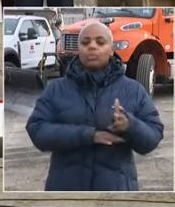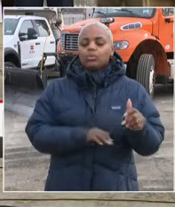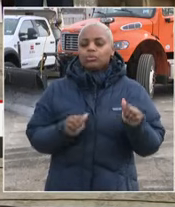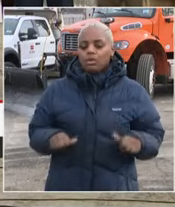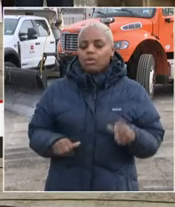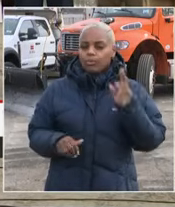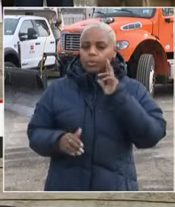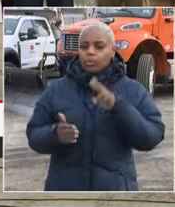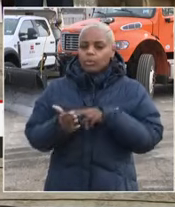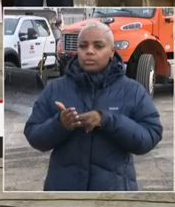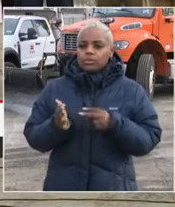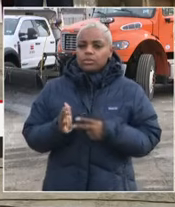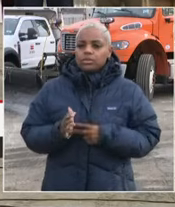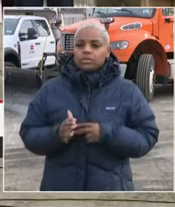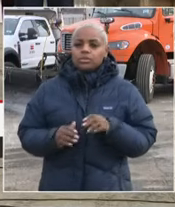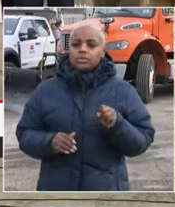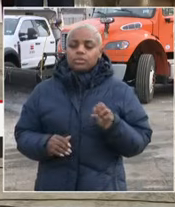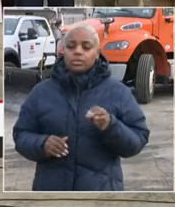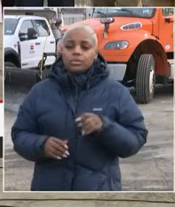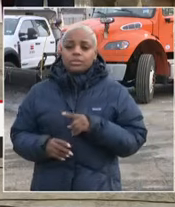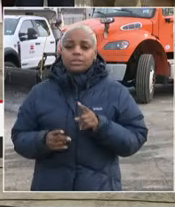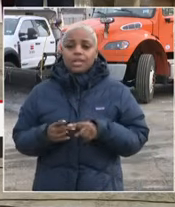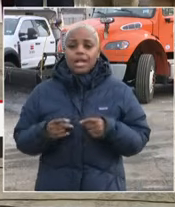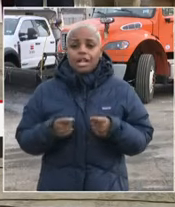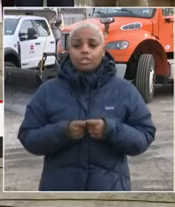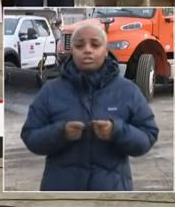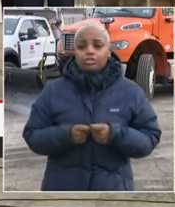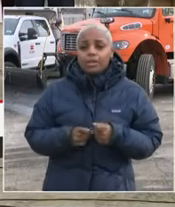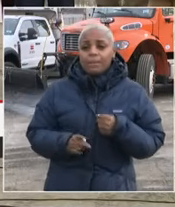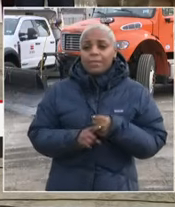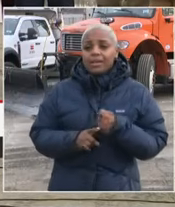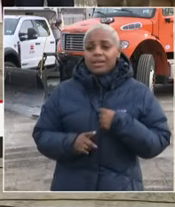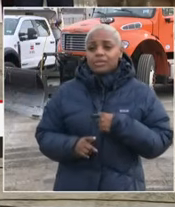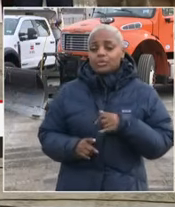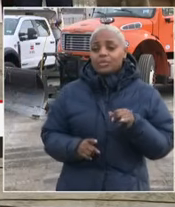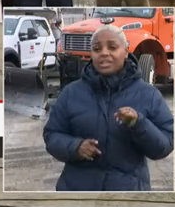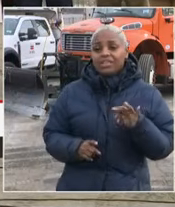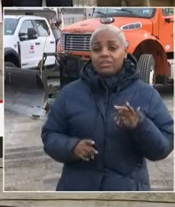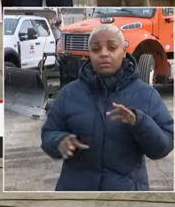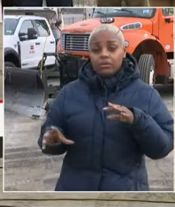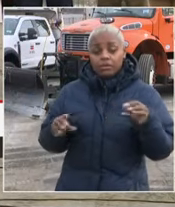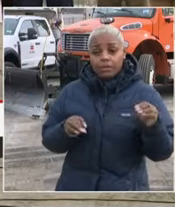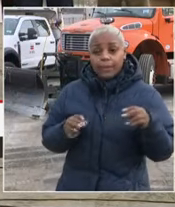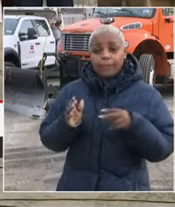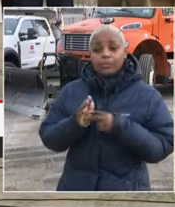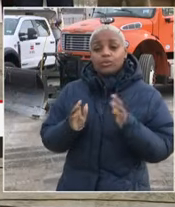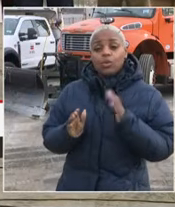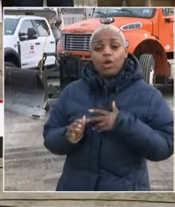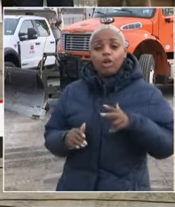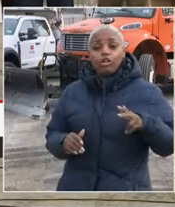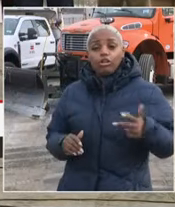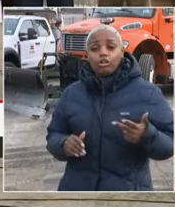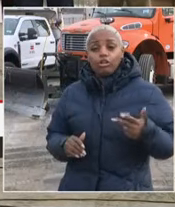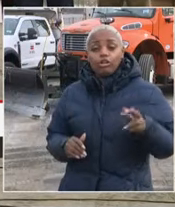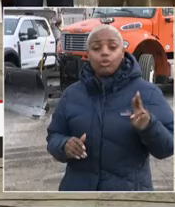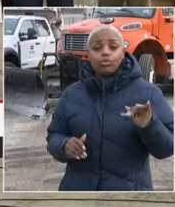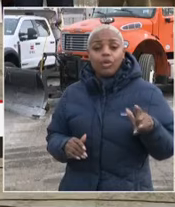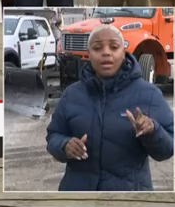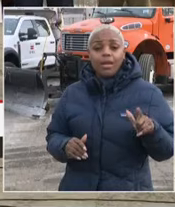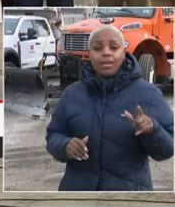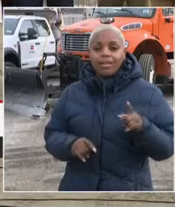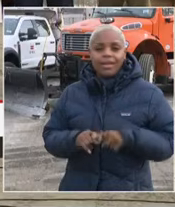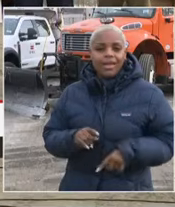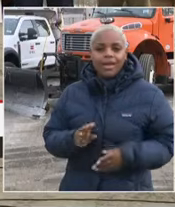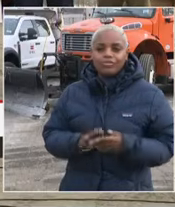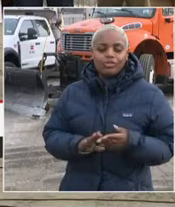power means no train movement. So that's why we're working so hard. The de-icers make sure the third rail stays kind of